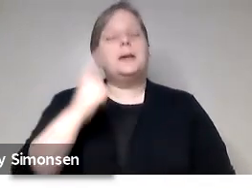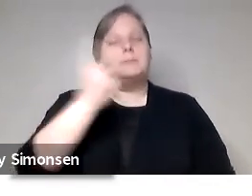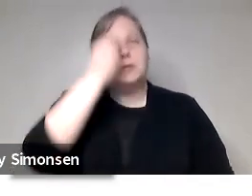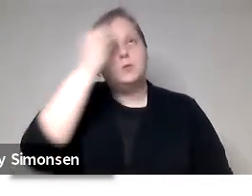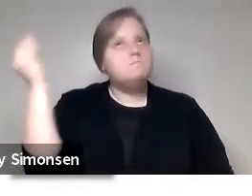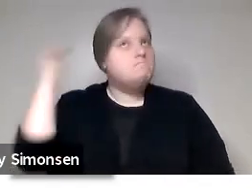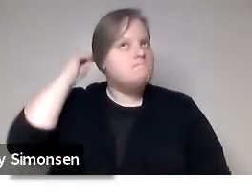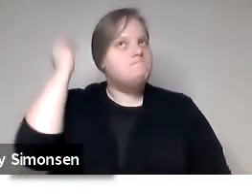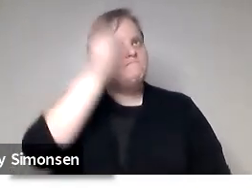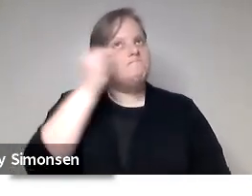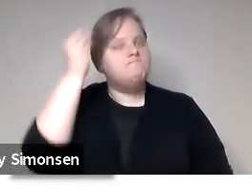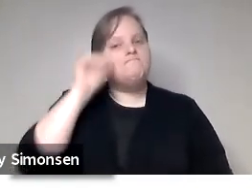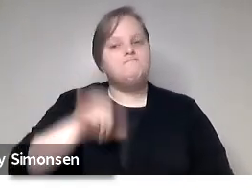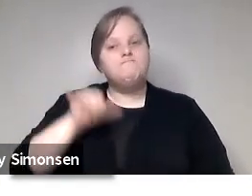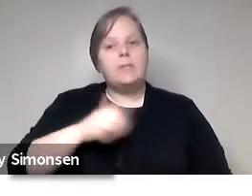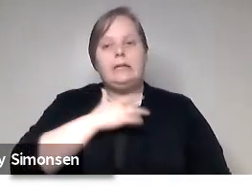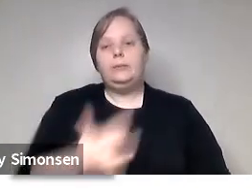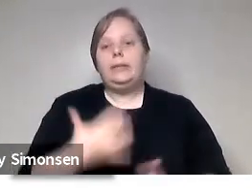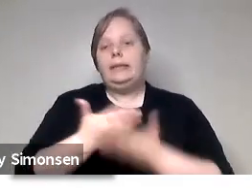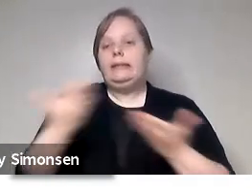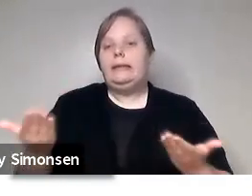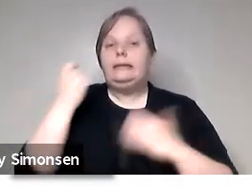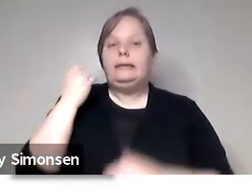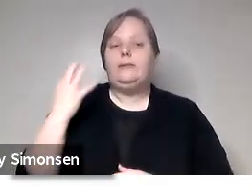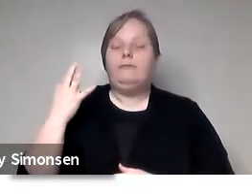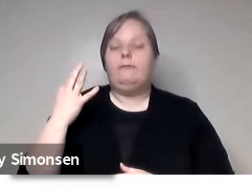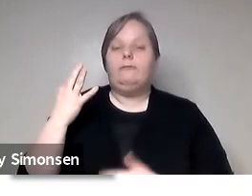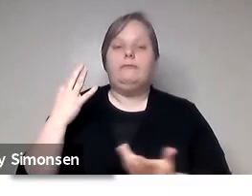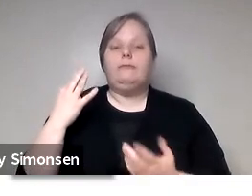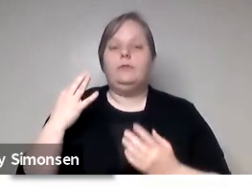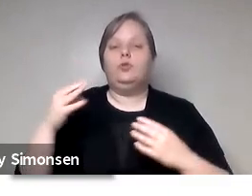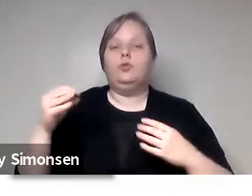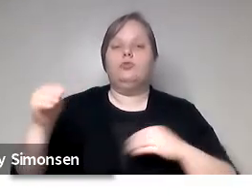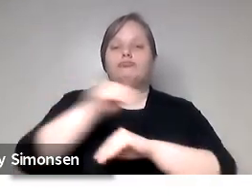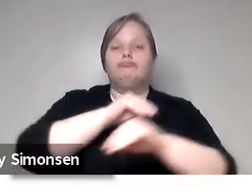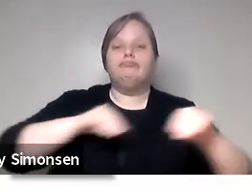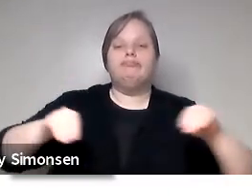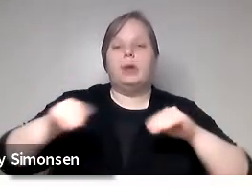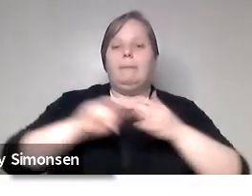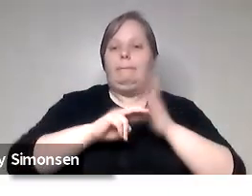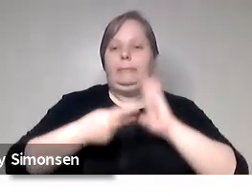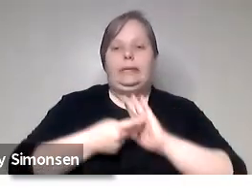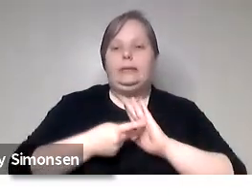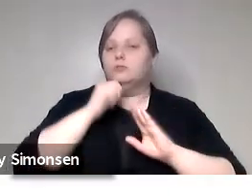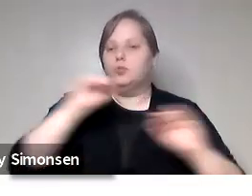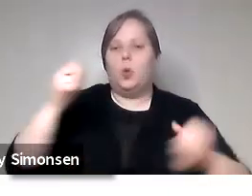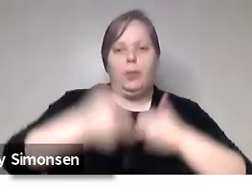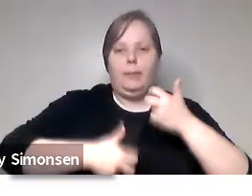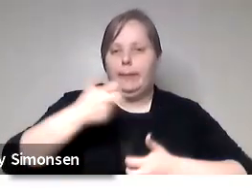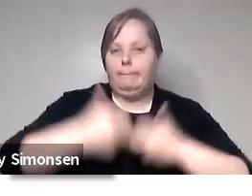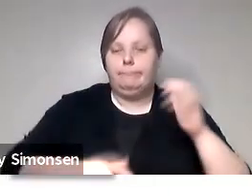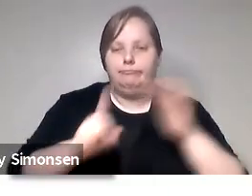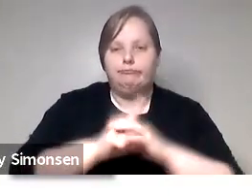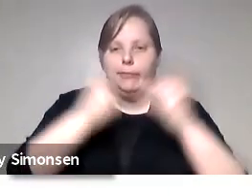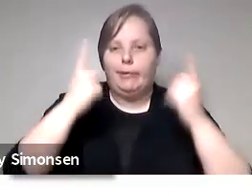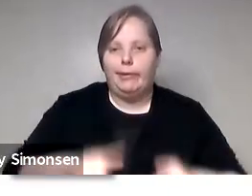And usually our items, if we do them, if we rotate them, we're not going to be running into issues of repeating